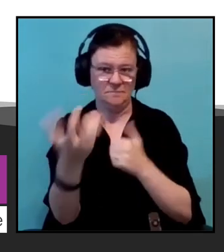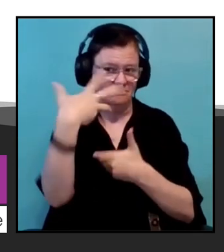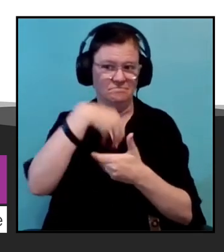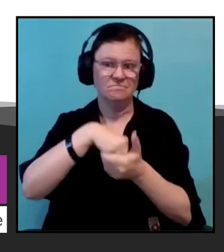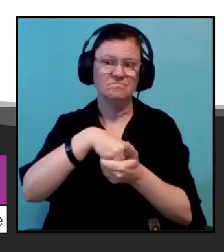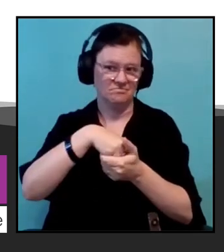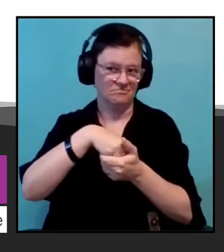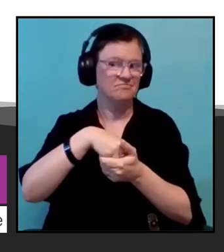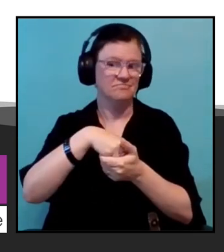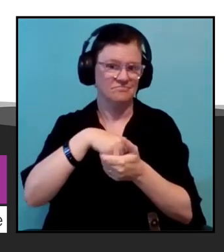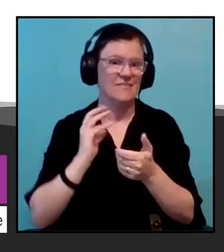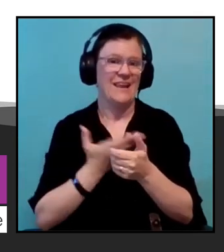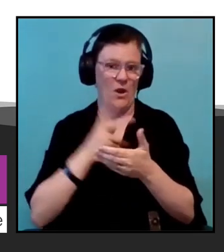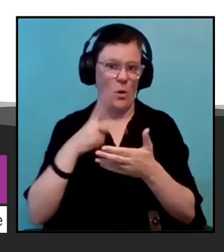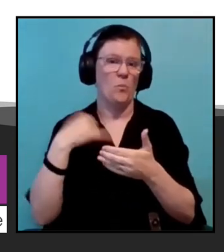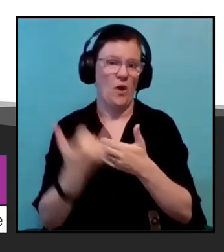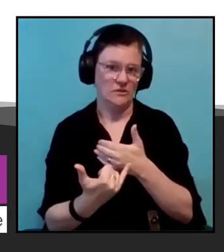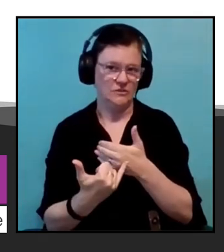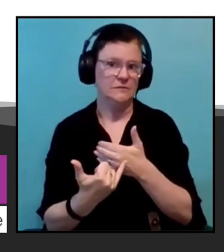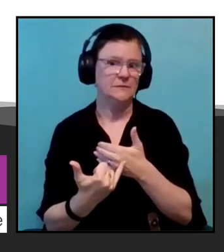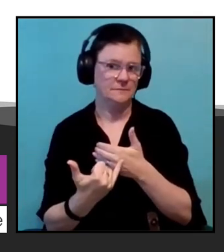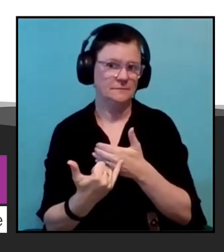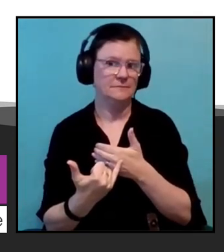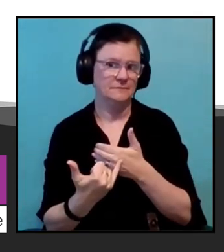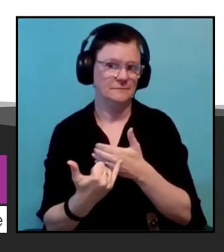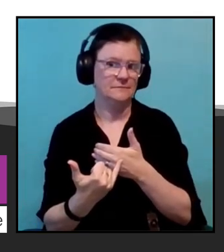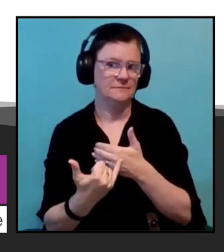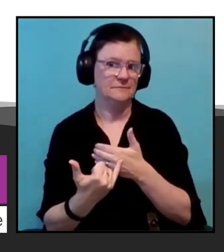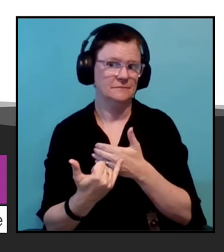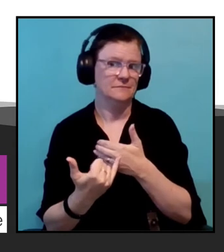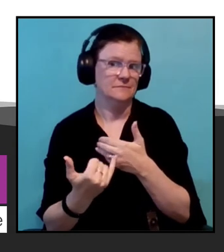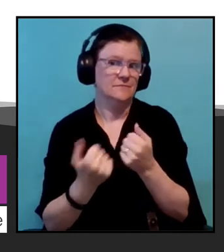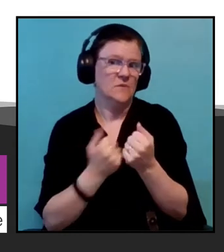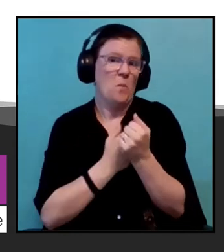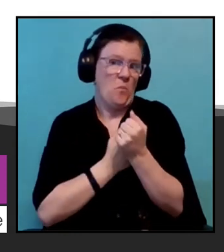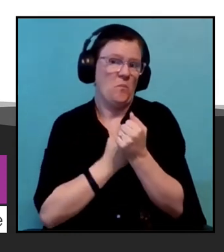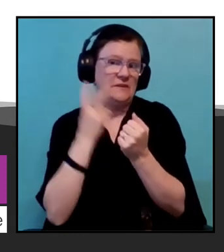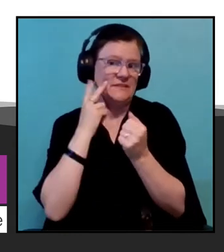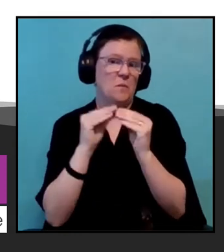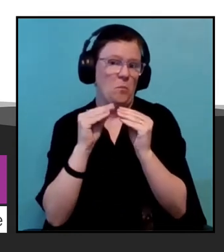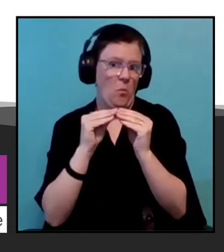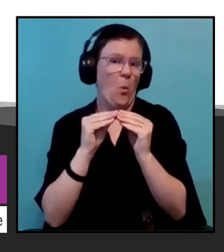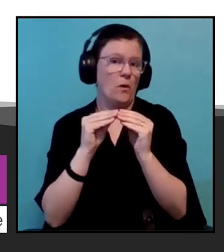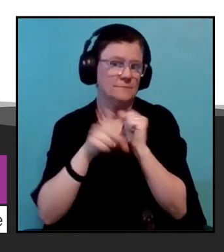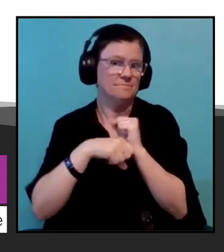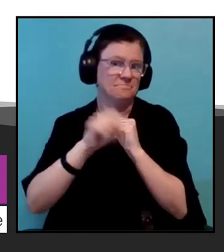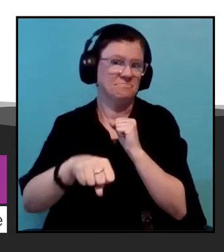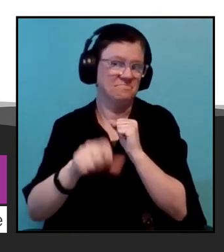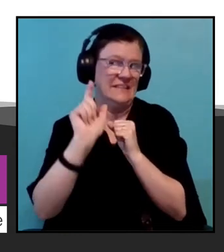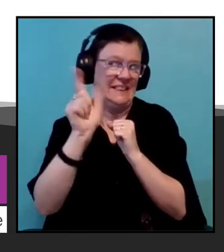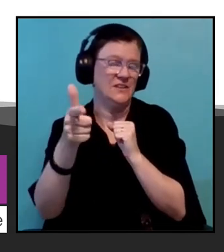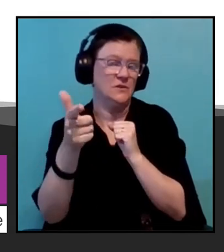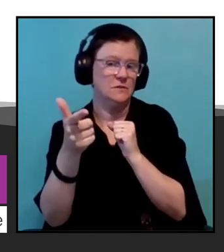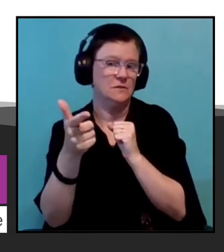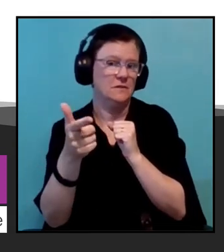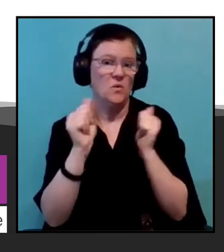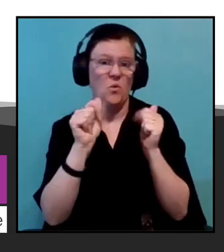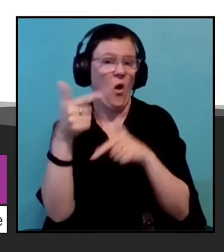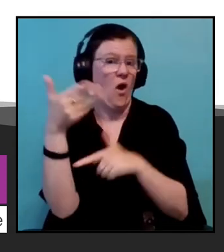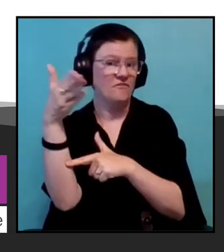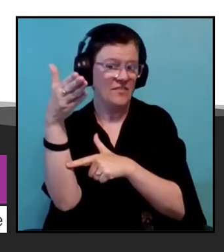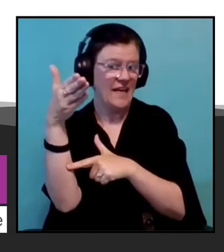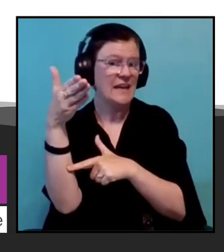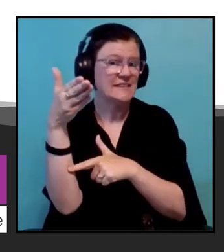the activation and project. And I think something I would love to even see us going further with, but almost everybody's flag ended